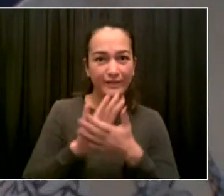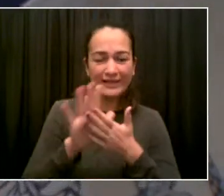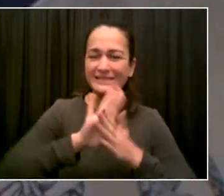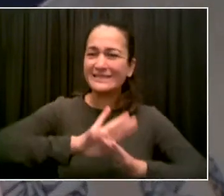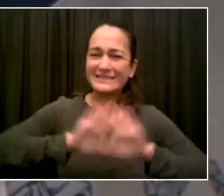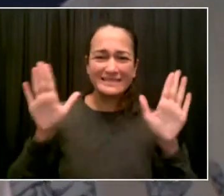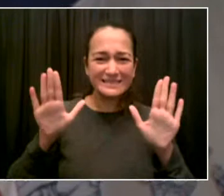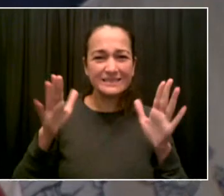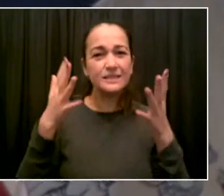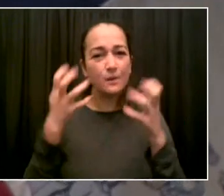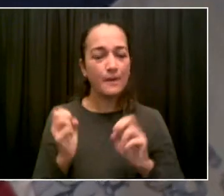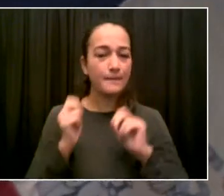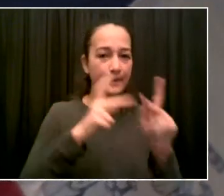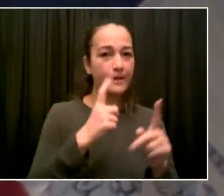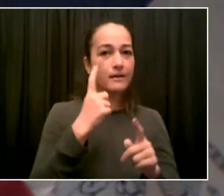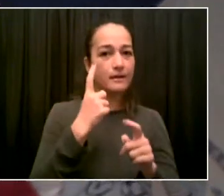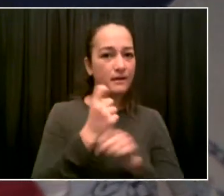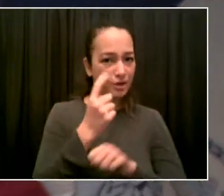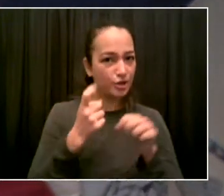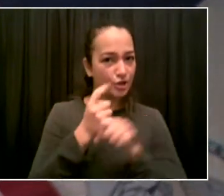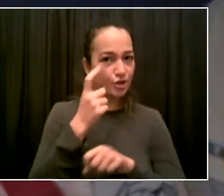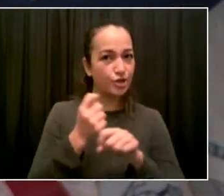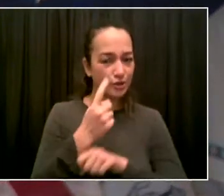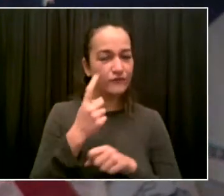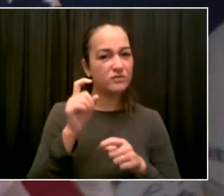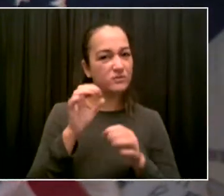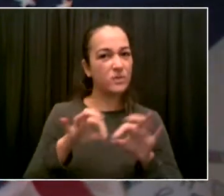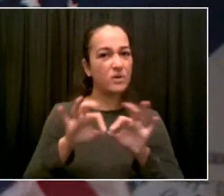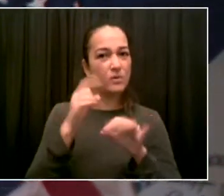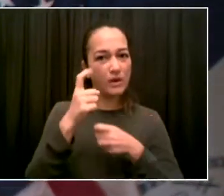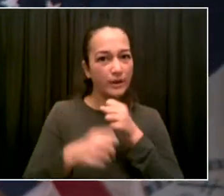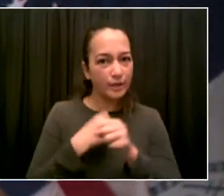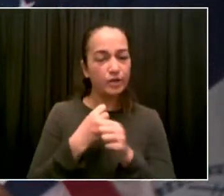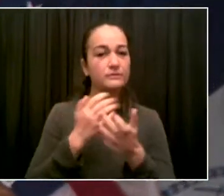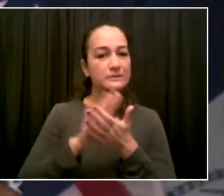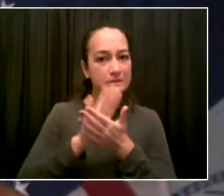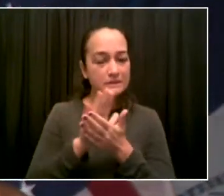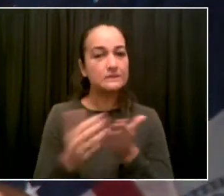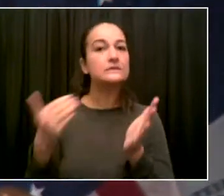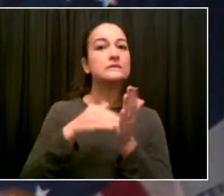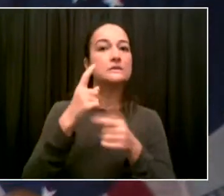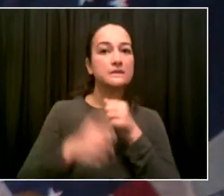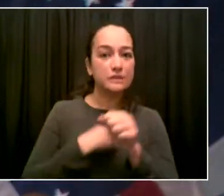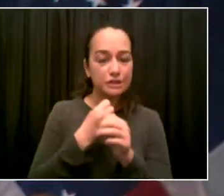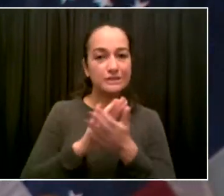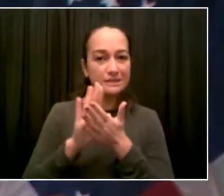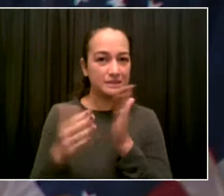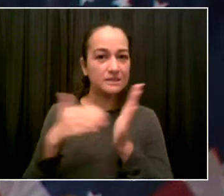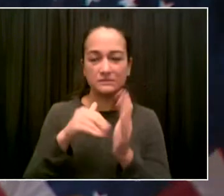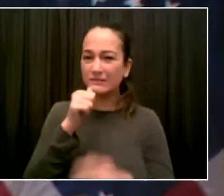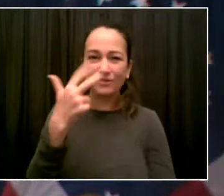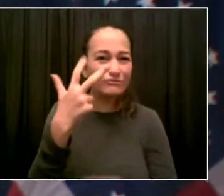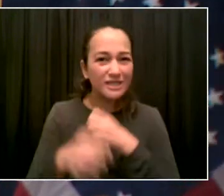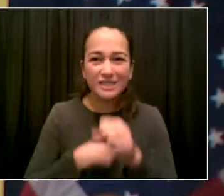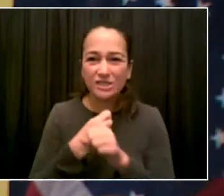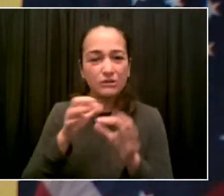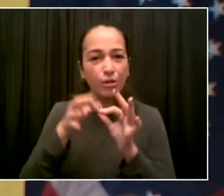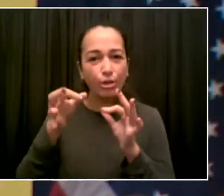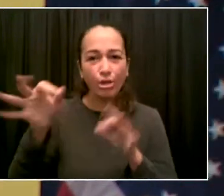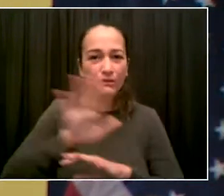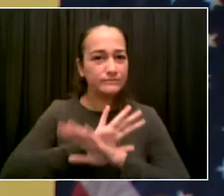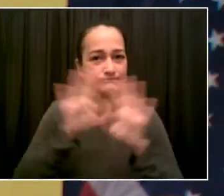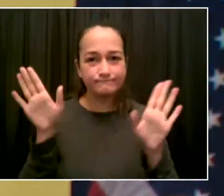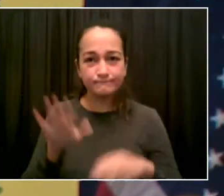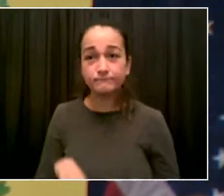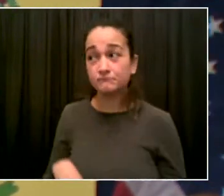we expect to act on quickly. And again, the task force is looking at that with other issues. I think that would help. But again, I think it's